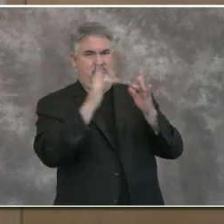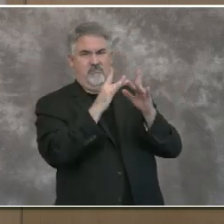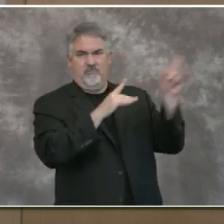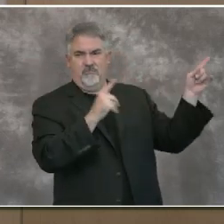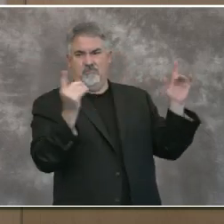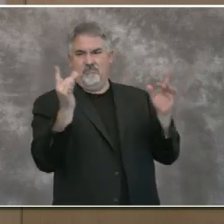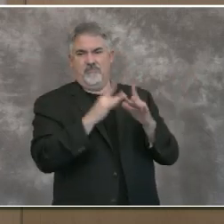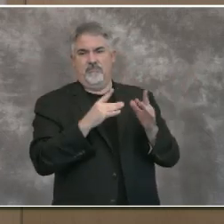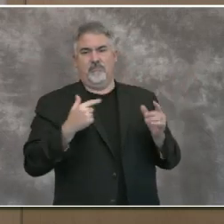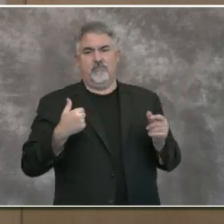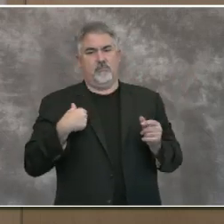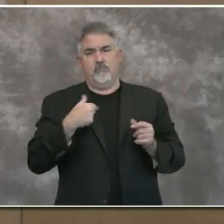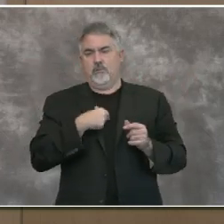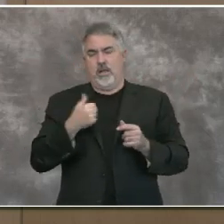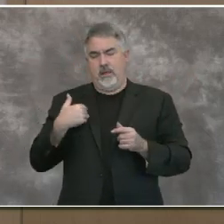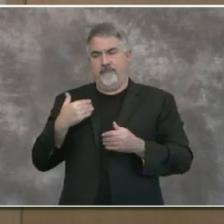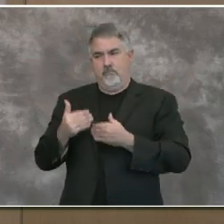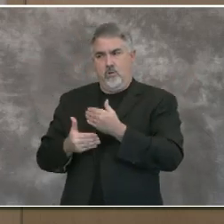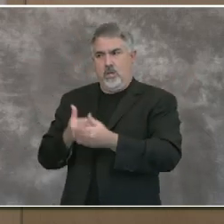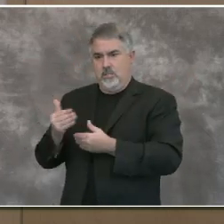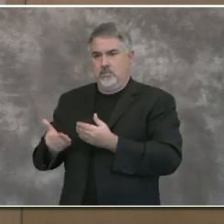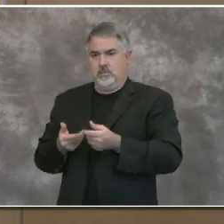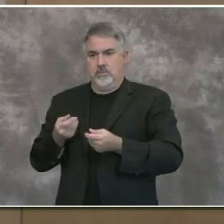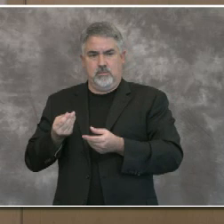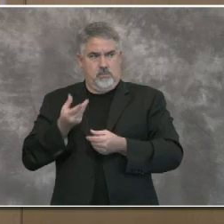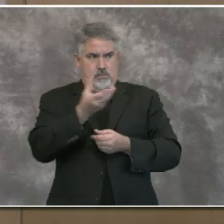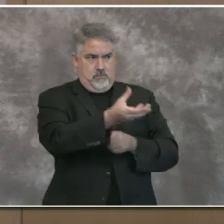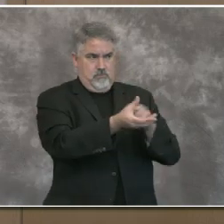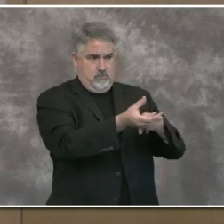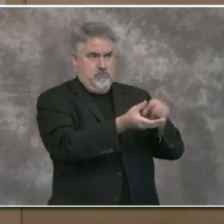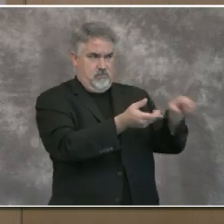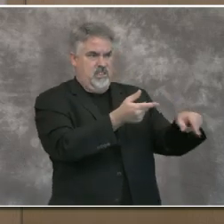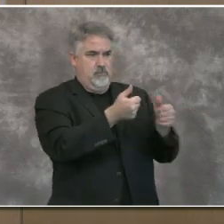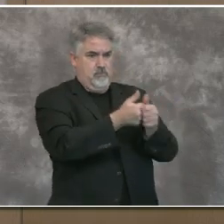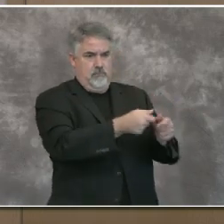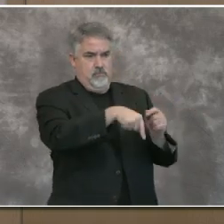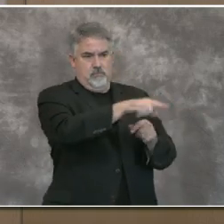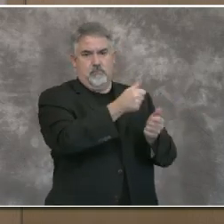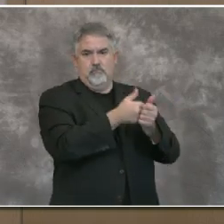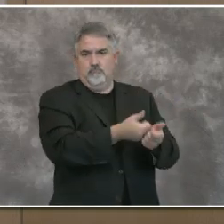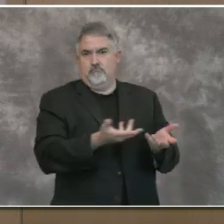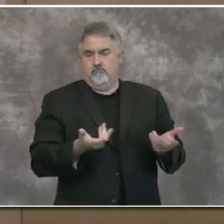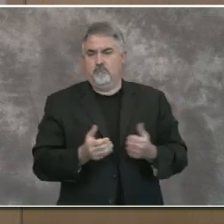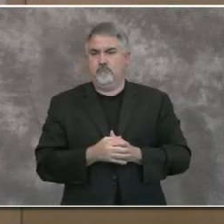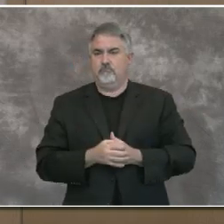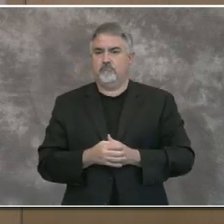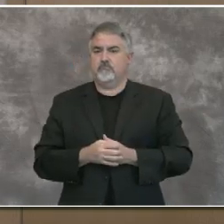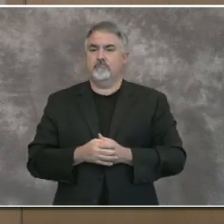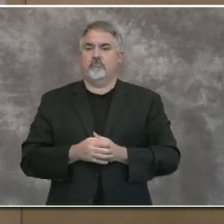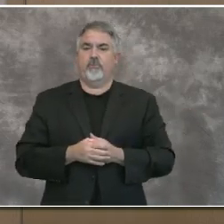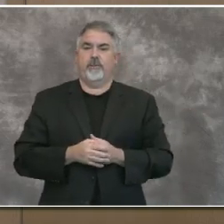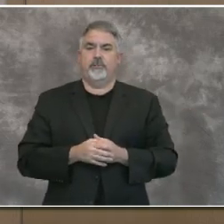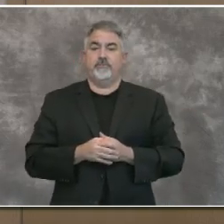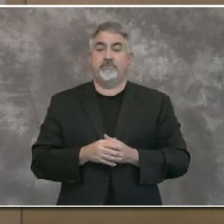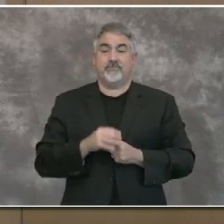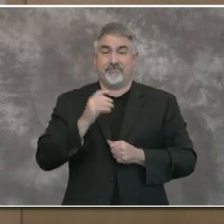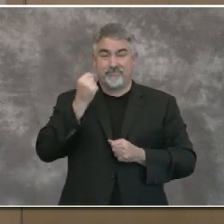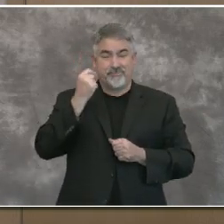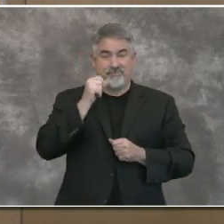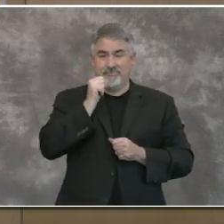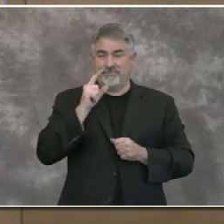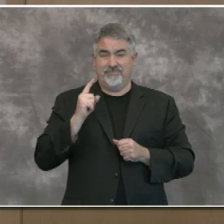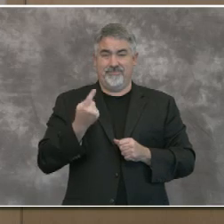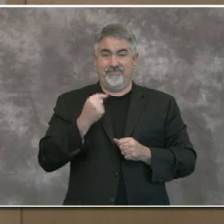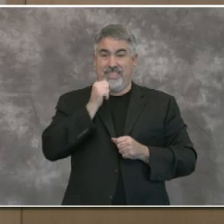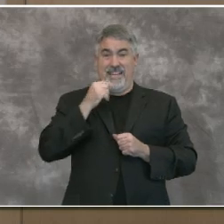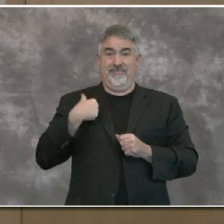a process to manage outbreaks in our congregate living facilities. And it not only involves our staff here